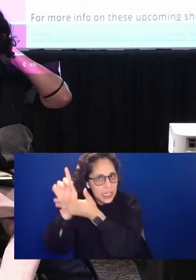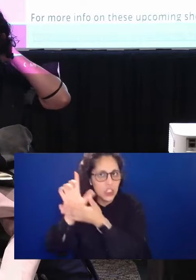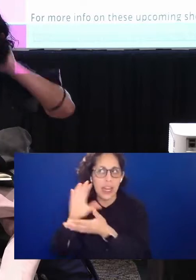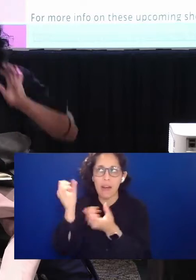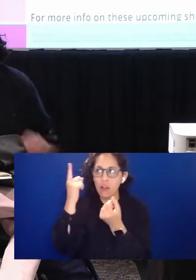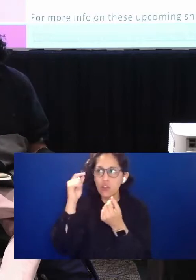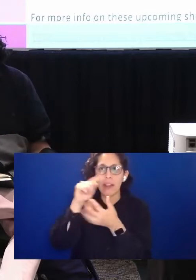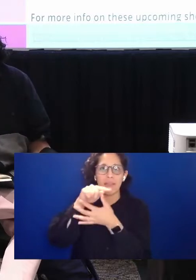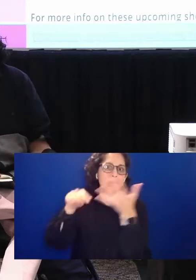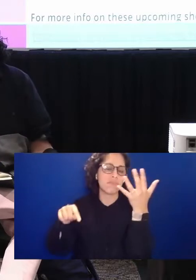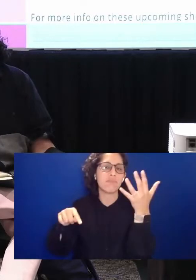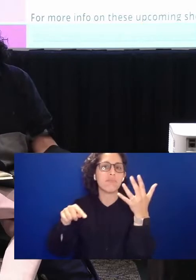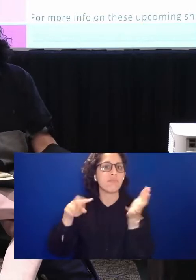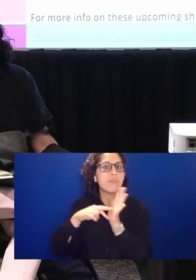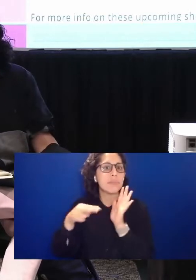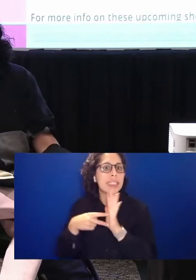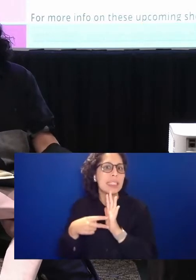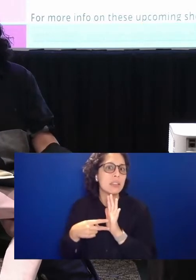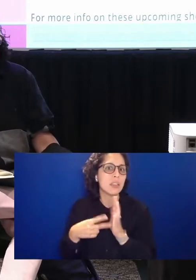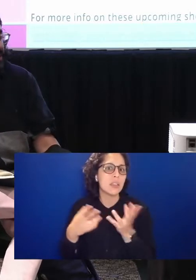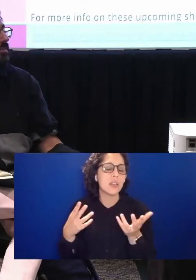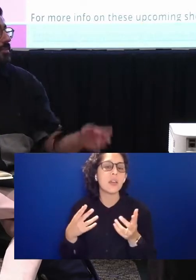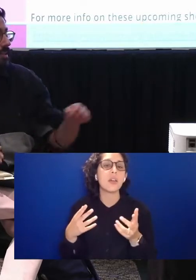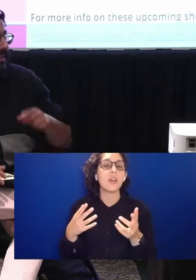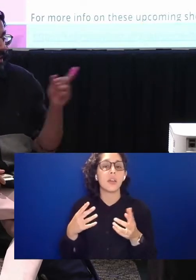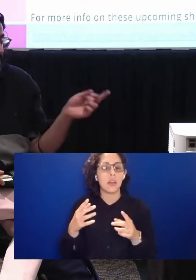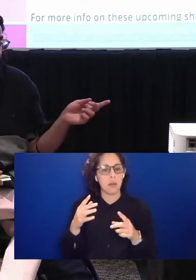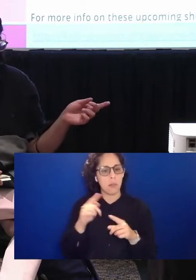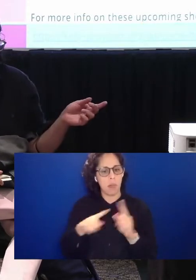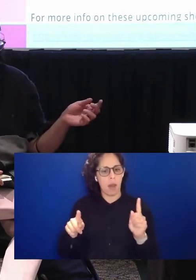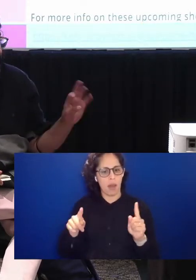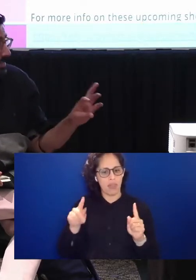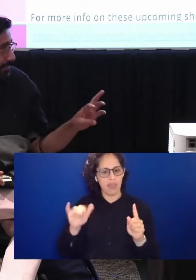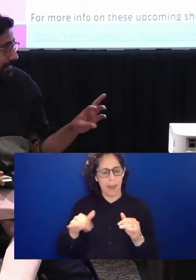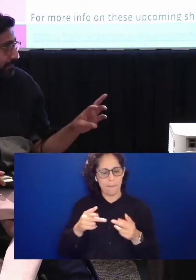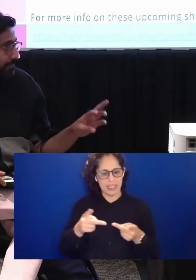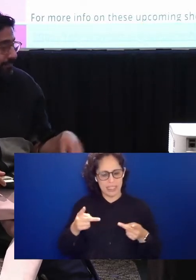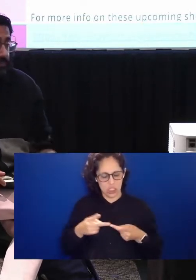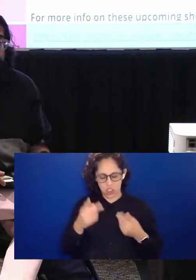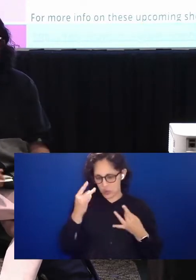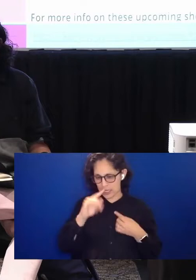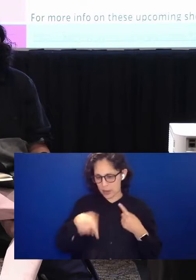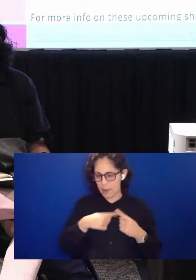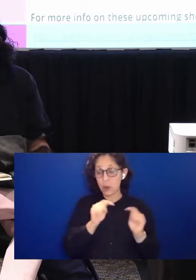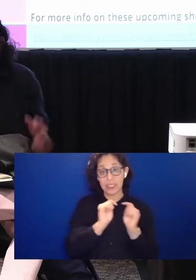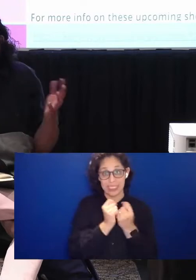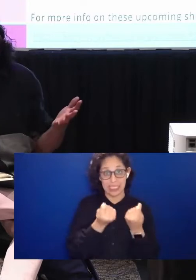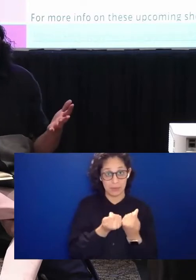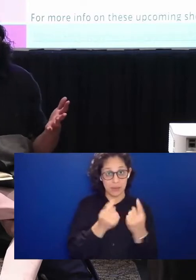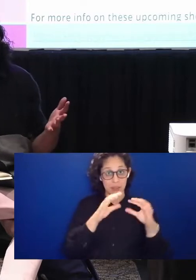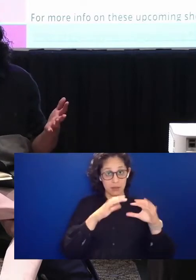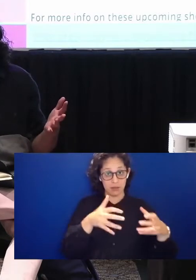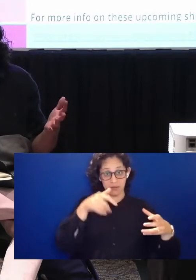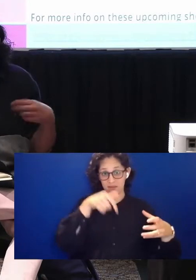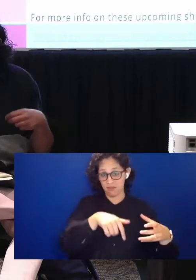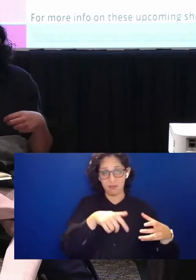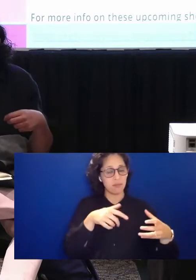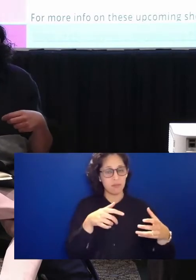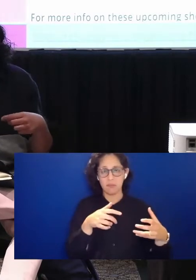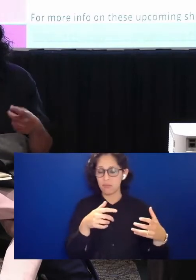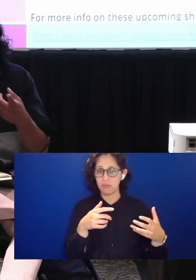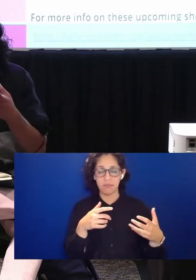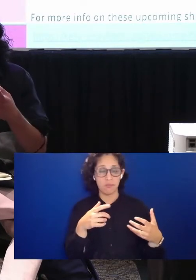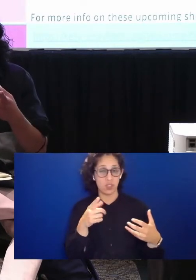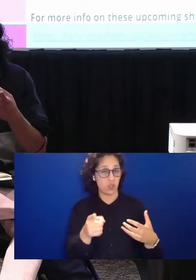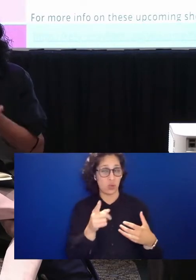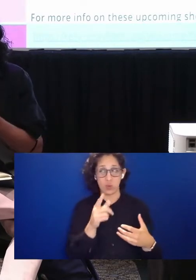understand what that means. And in that position, to like think about teams, you all know this, I think